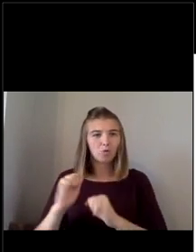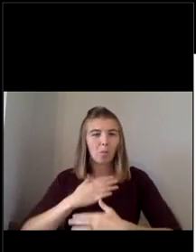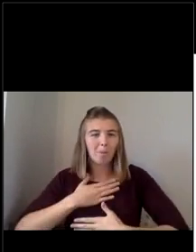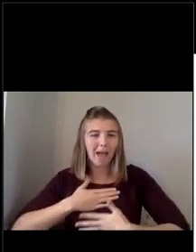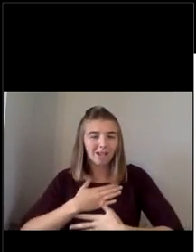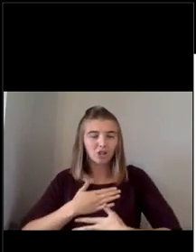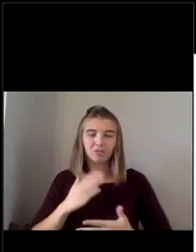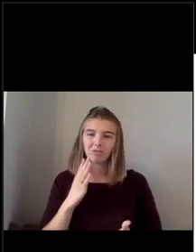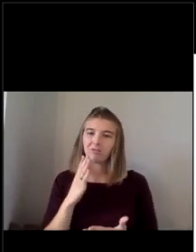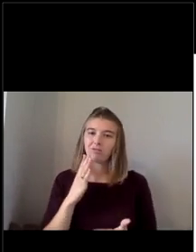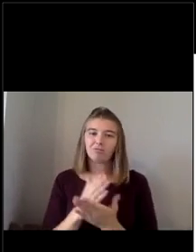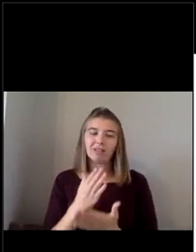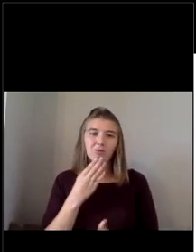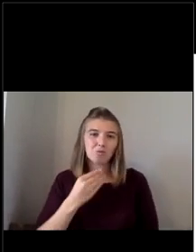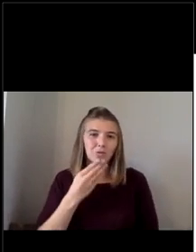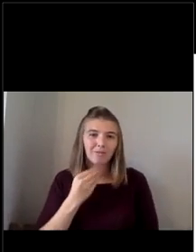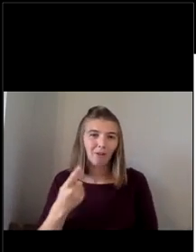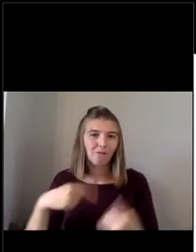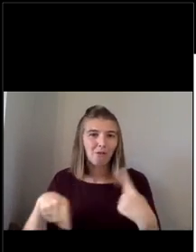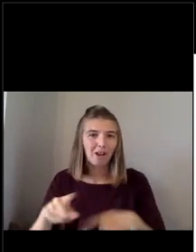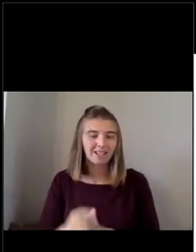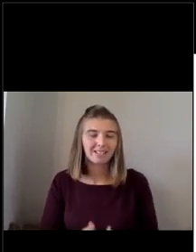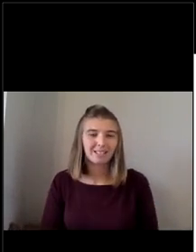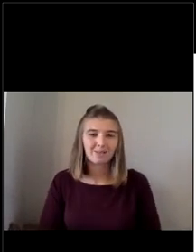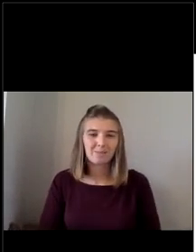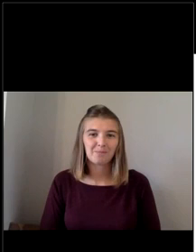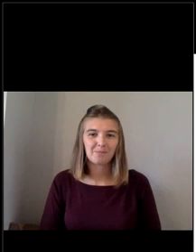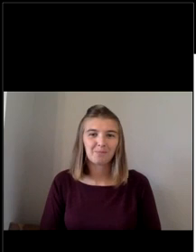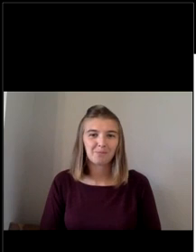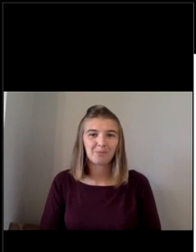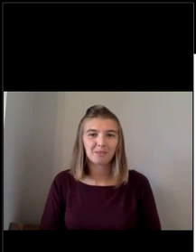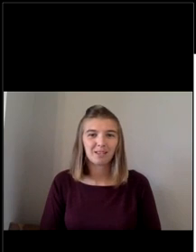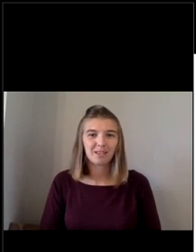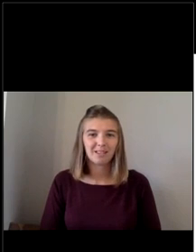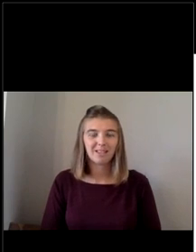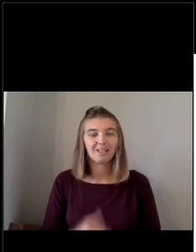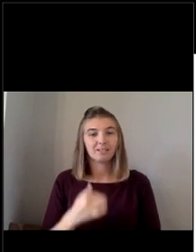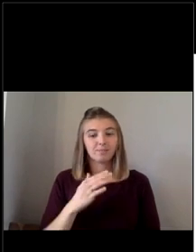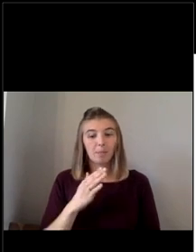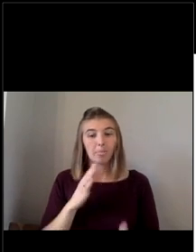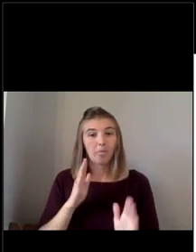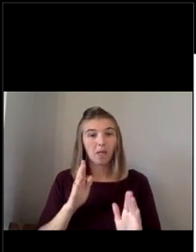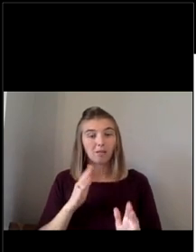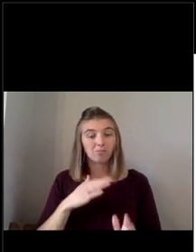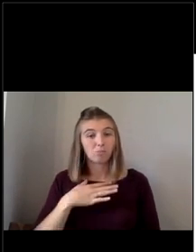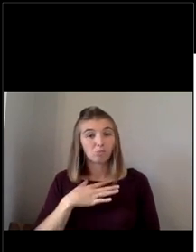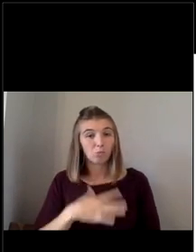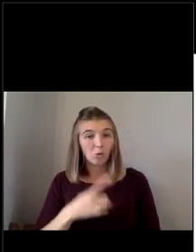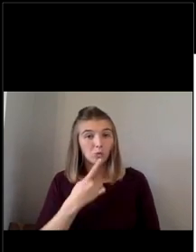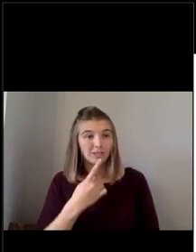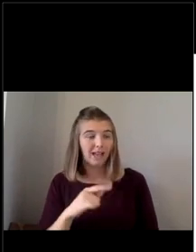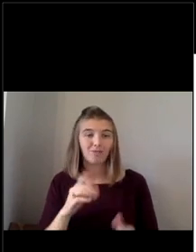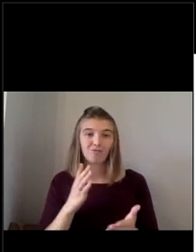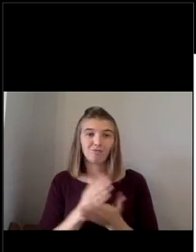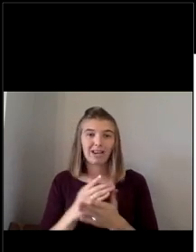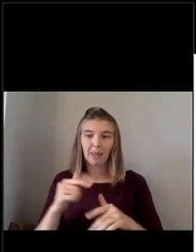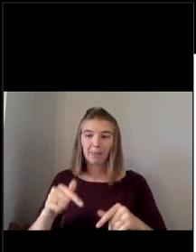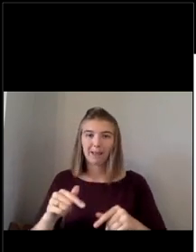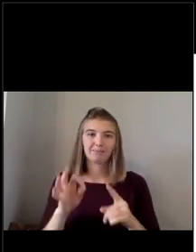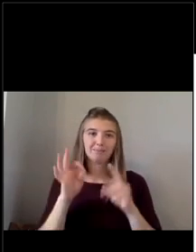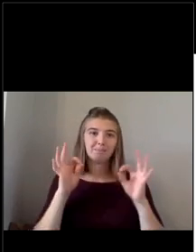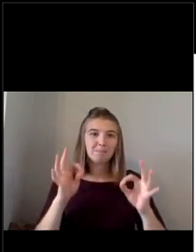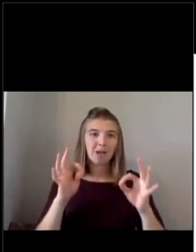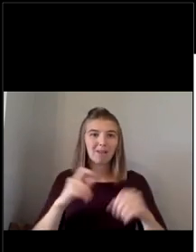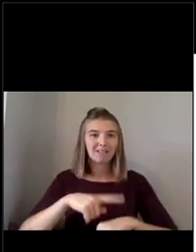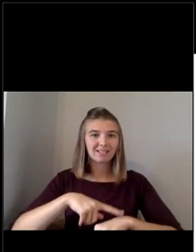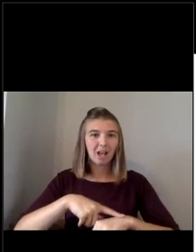inclusive academic community. I have to say that I think that this is an ideal time to be talking about isolation because